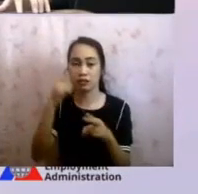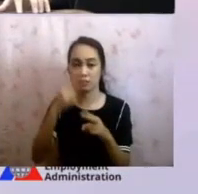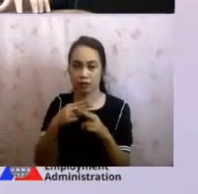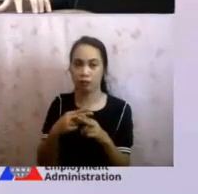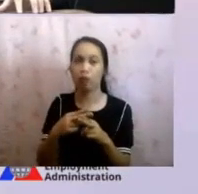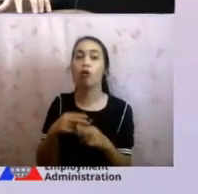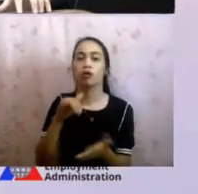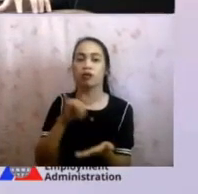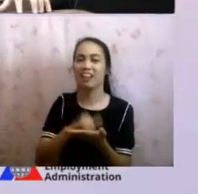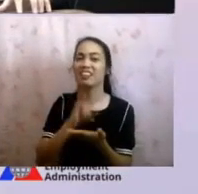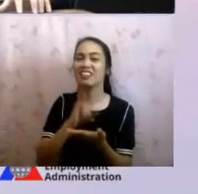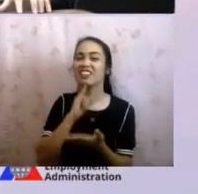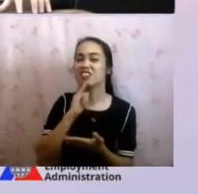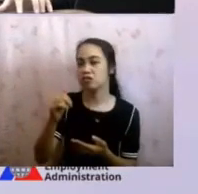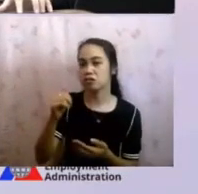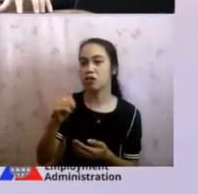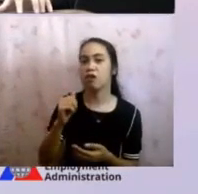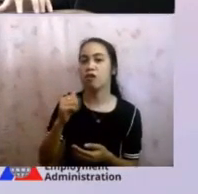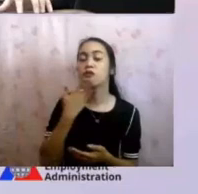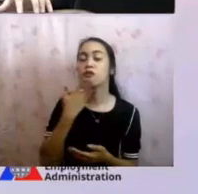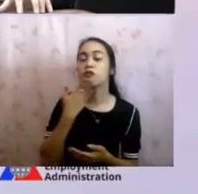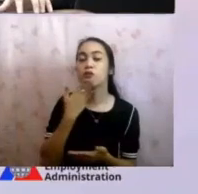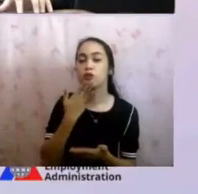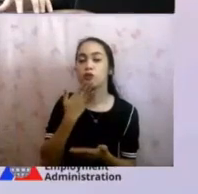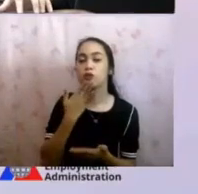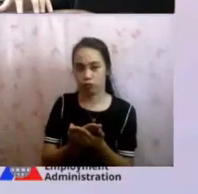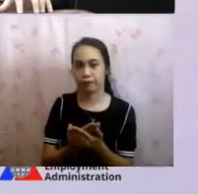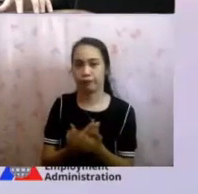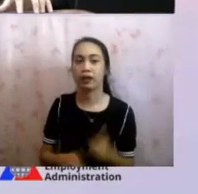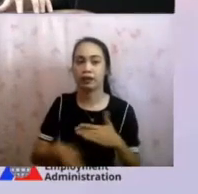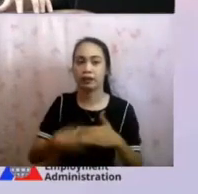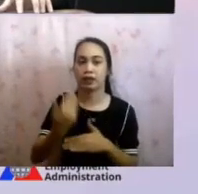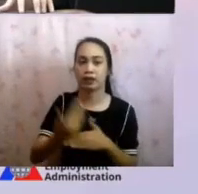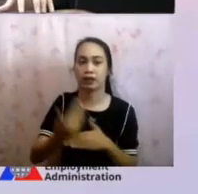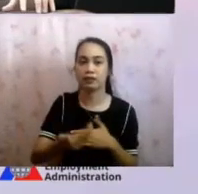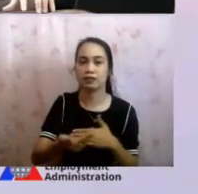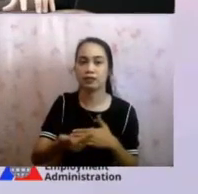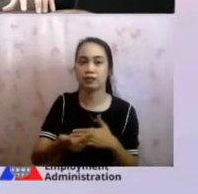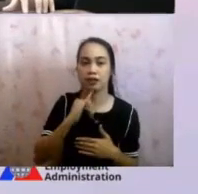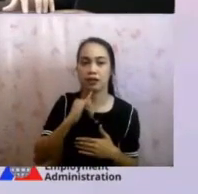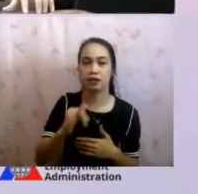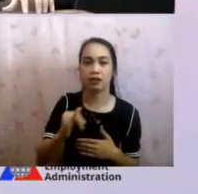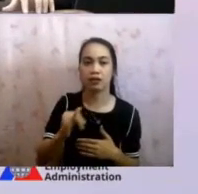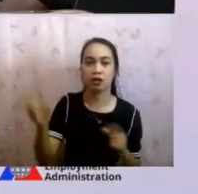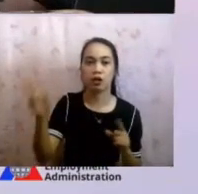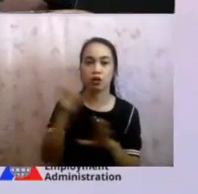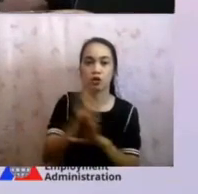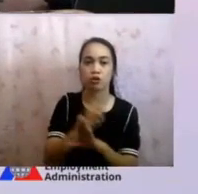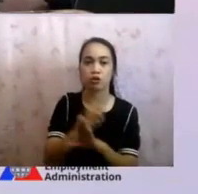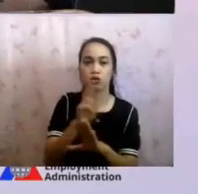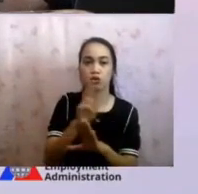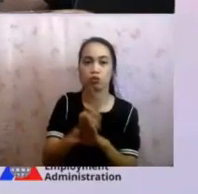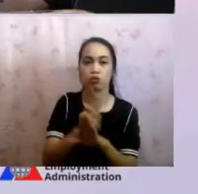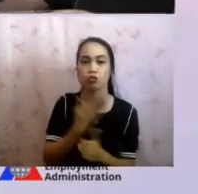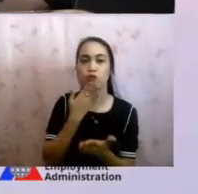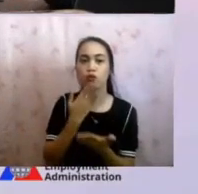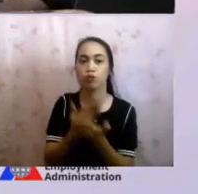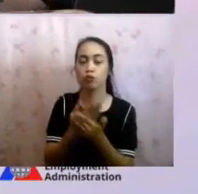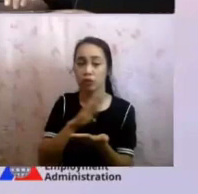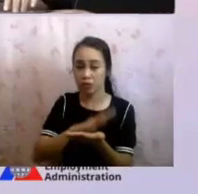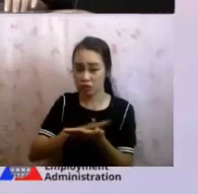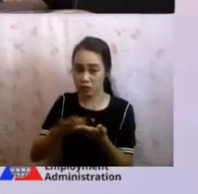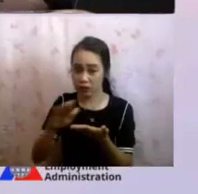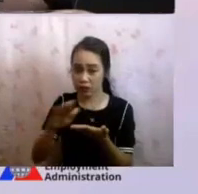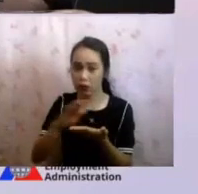use impressive sheets. So, cover letter and resume should be printed on a clean, high-quality paper. So,